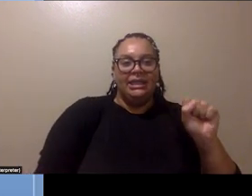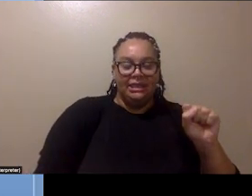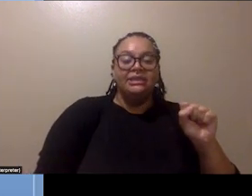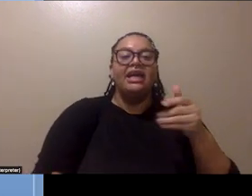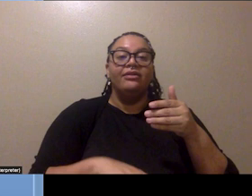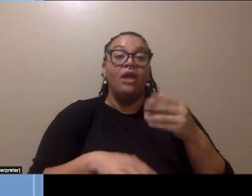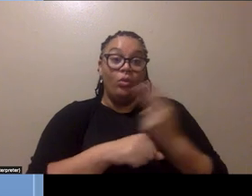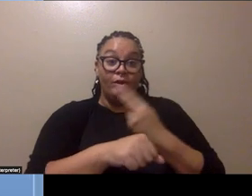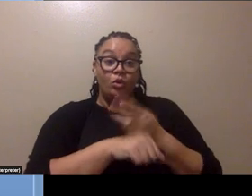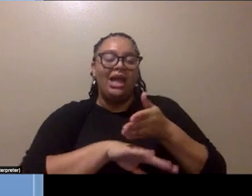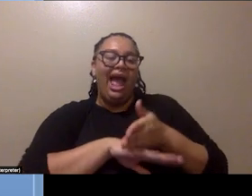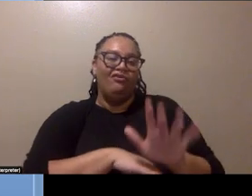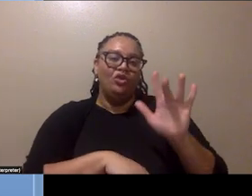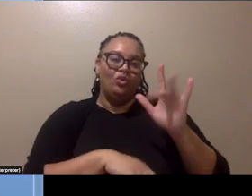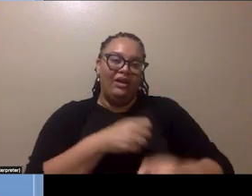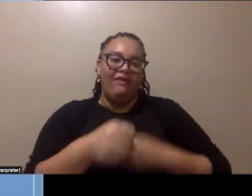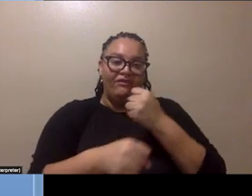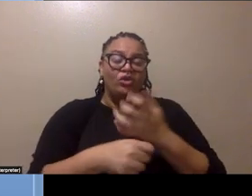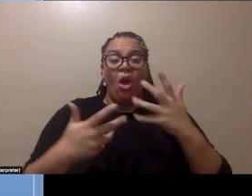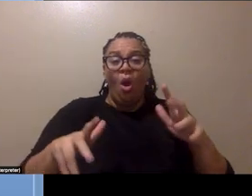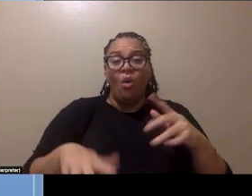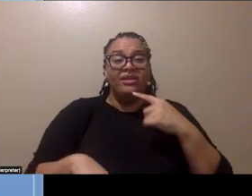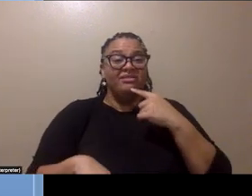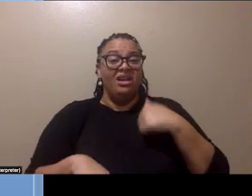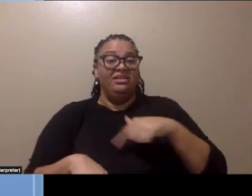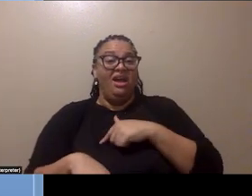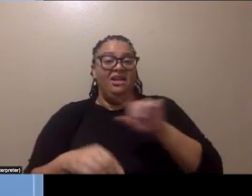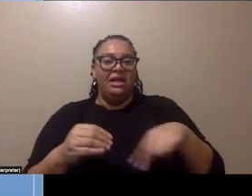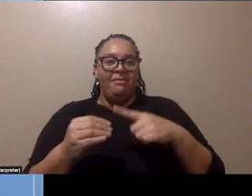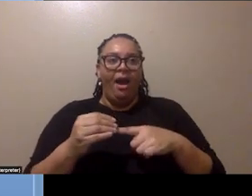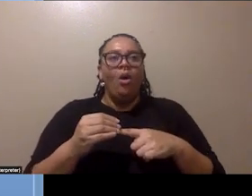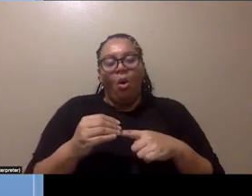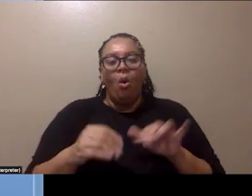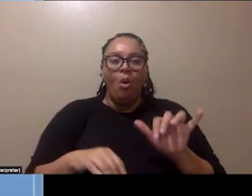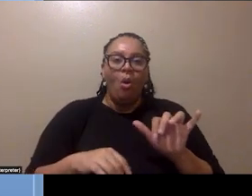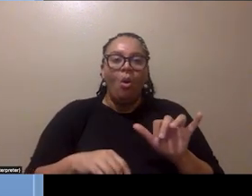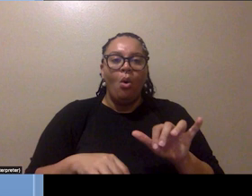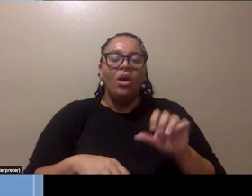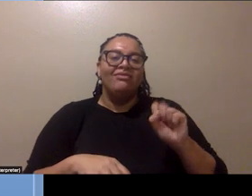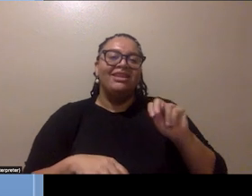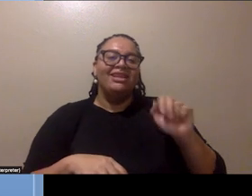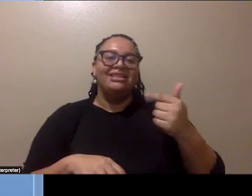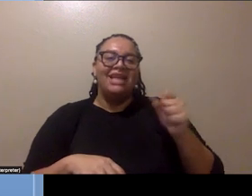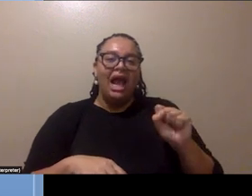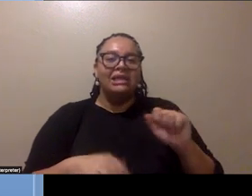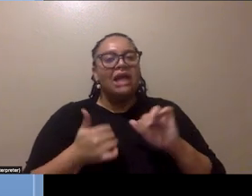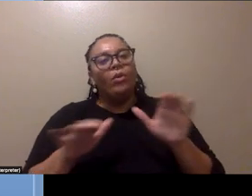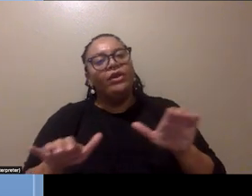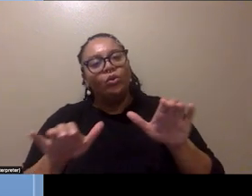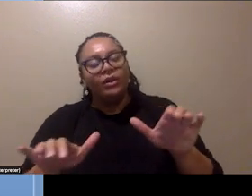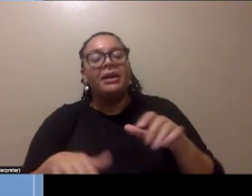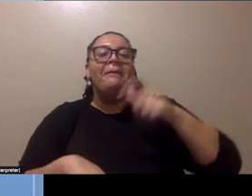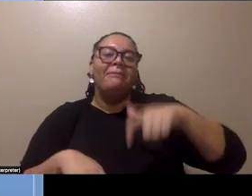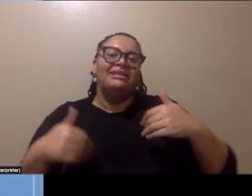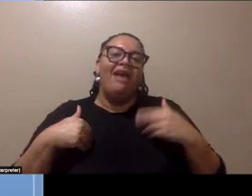these snags after 25 years. So this really already starts to tell us a lot about the condition that these snags are in. They have